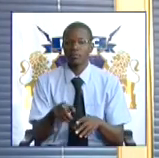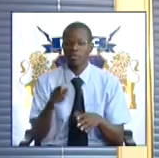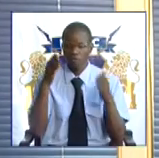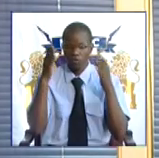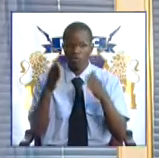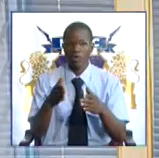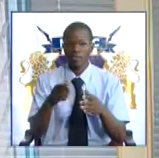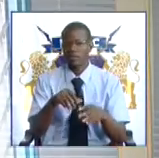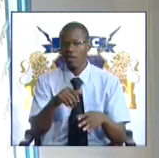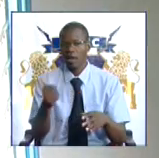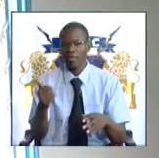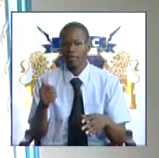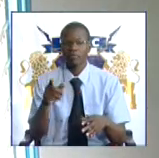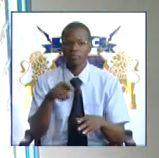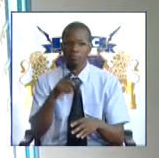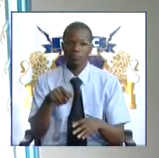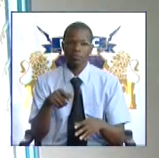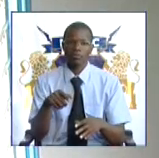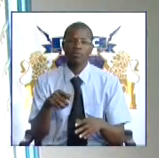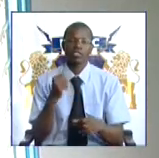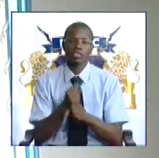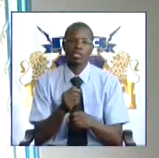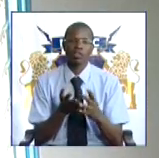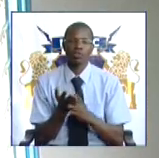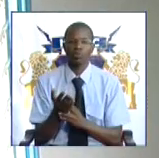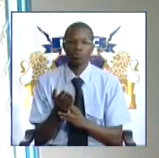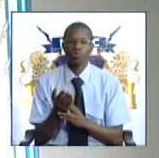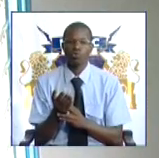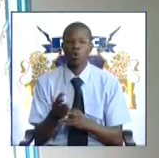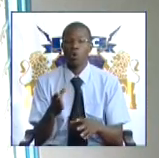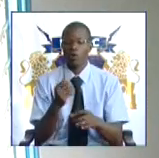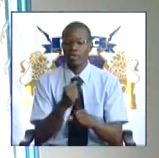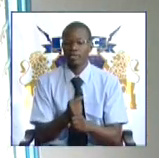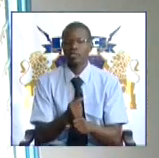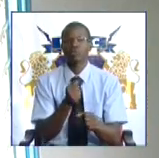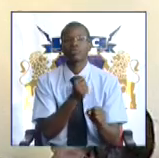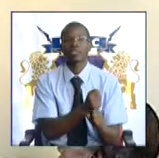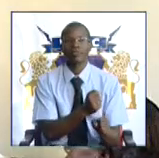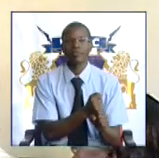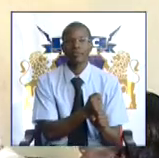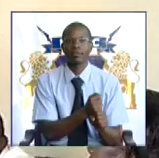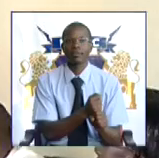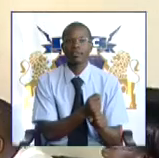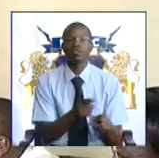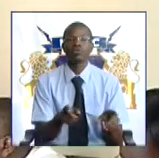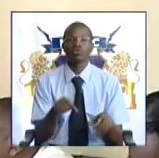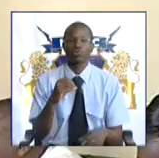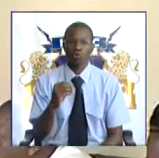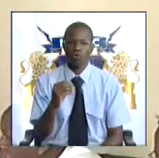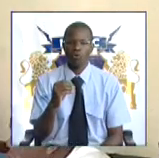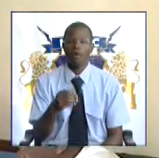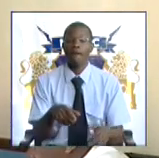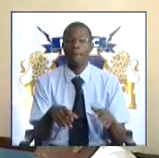committed by the organization's own staff. The officer must, therefore, essentially develop sources